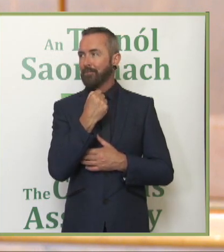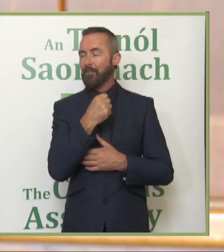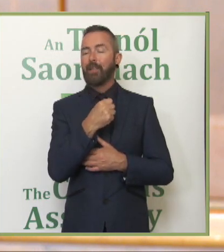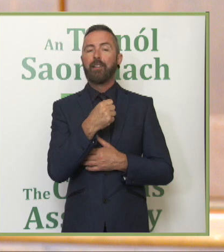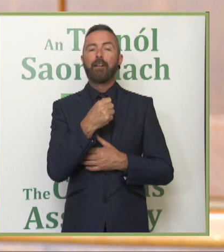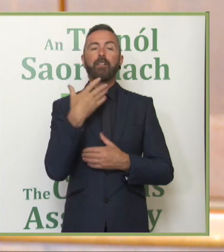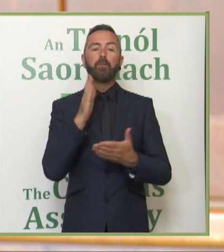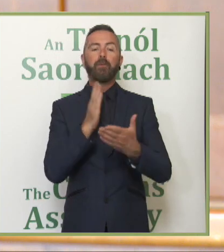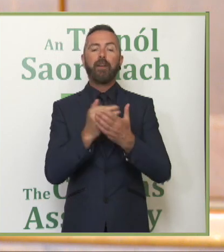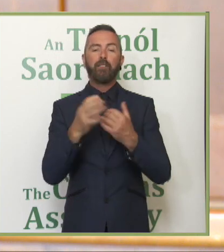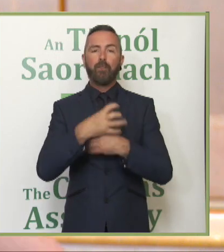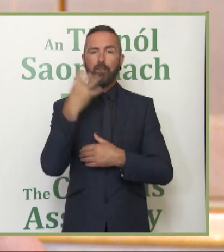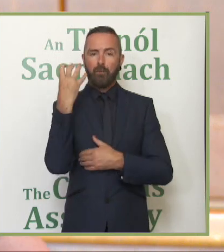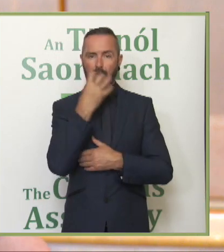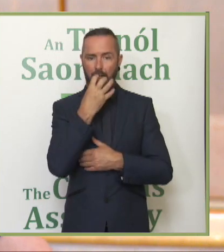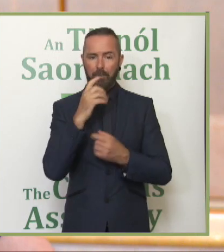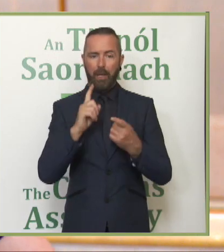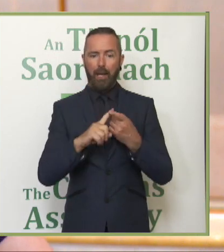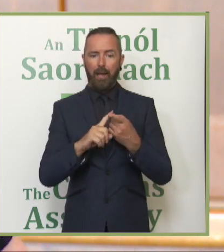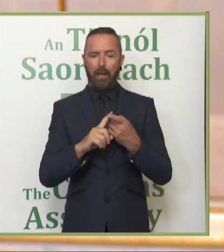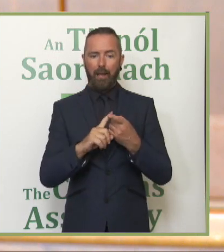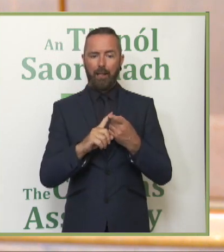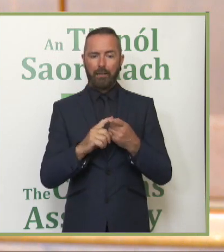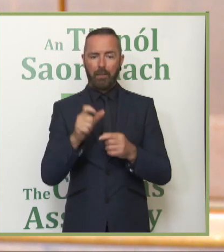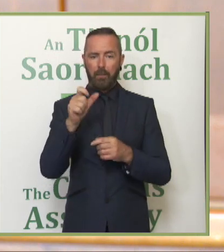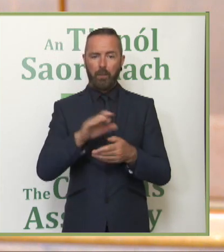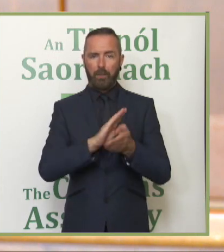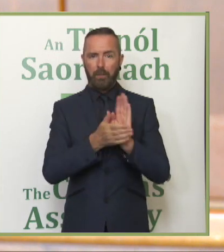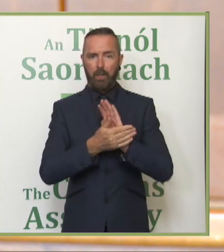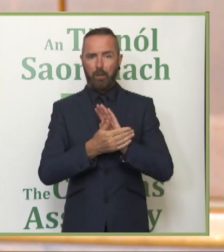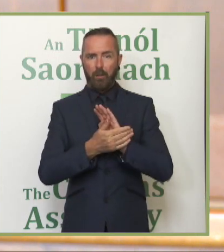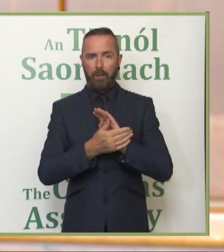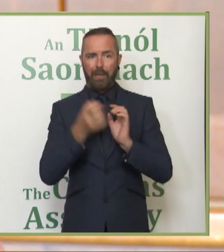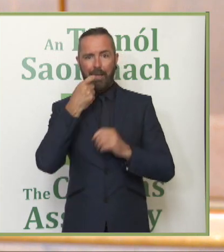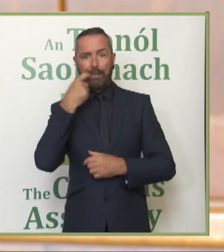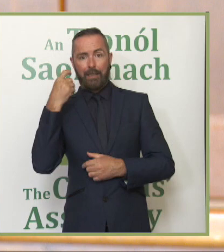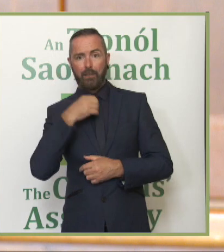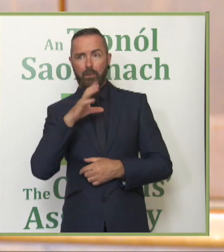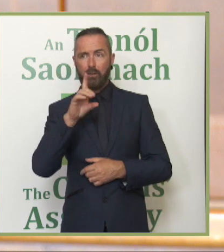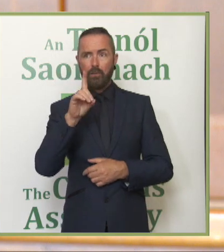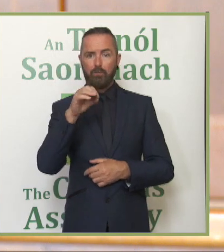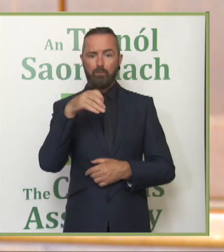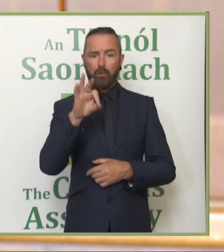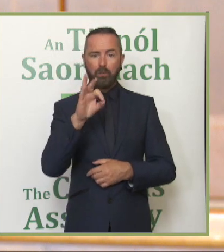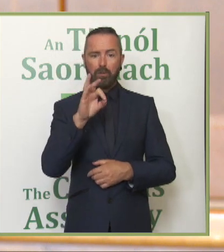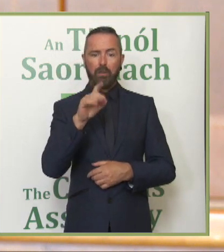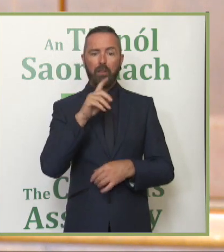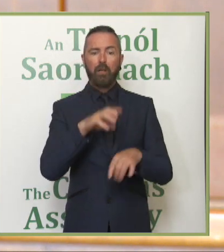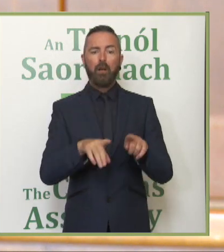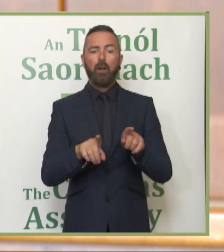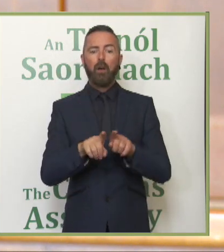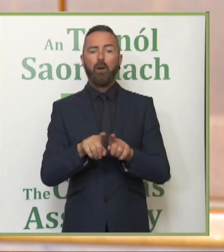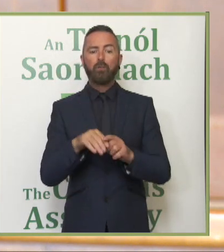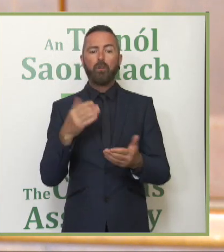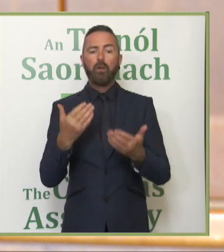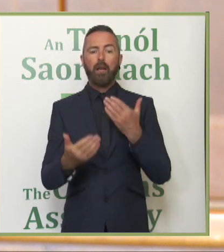prevention of crime and prevent of drug abuse before it goes too far. Also,